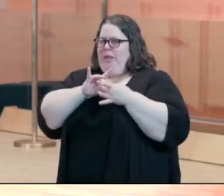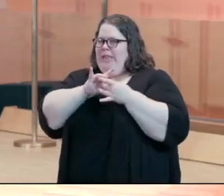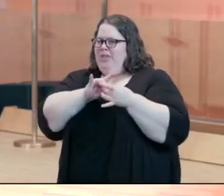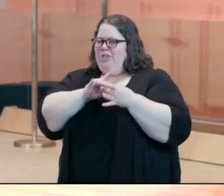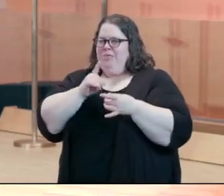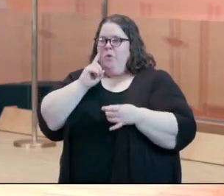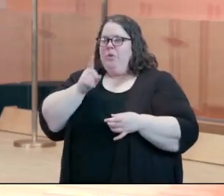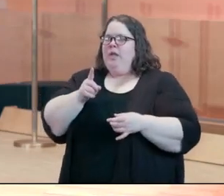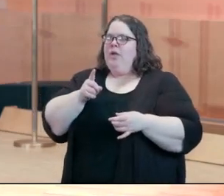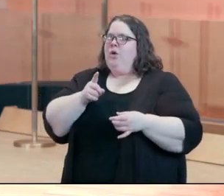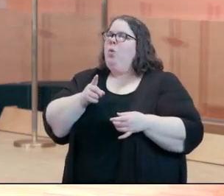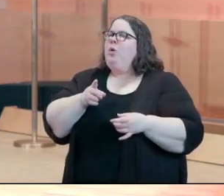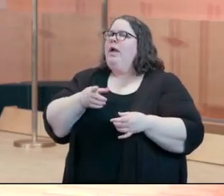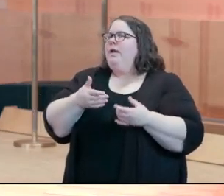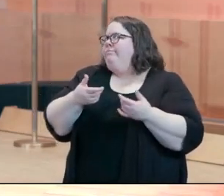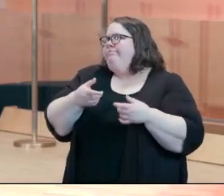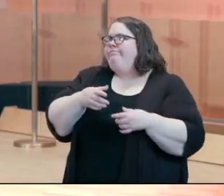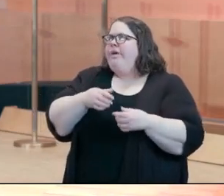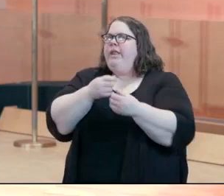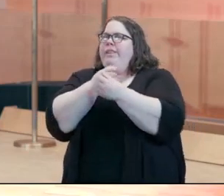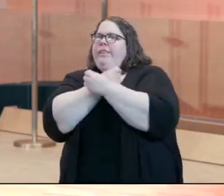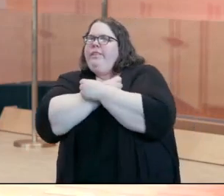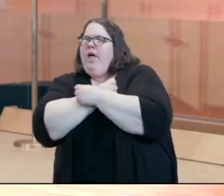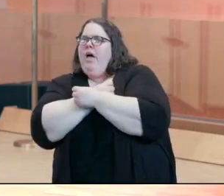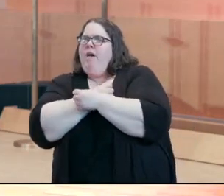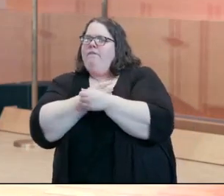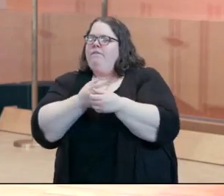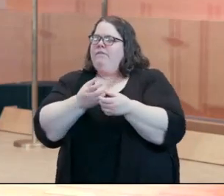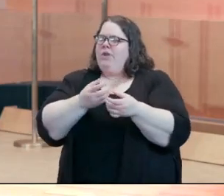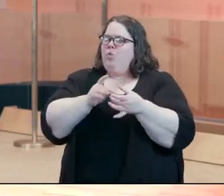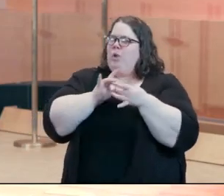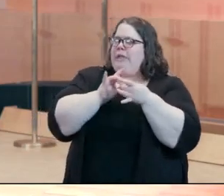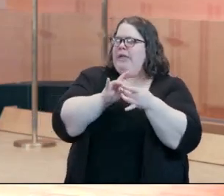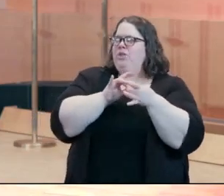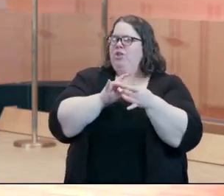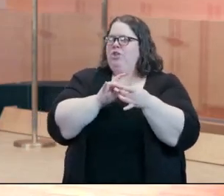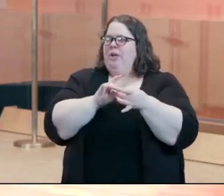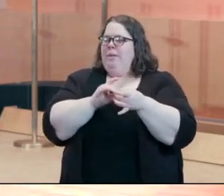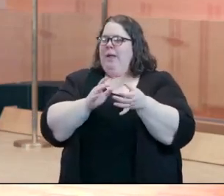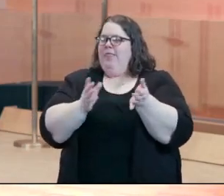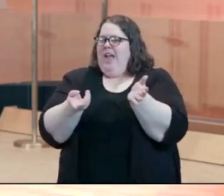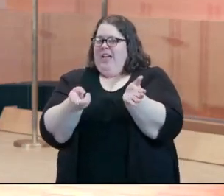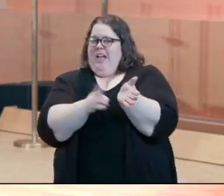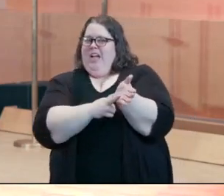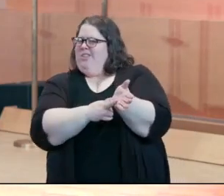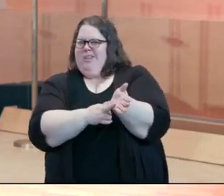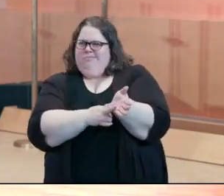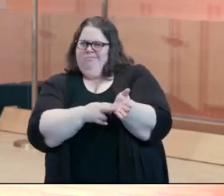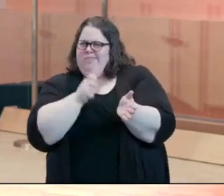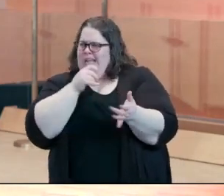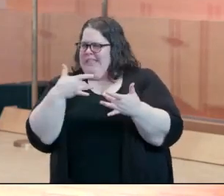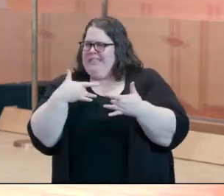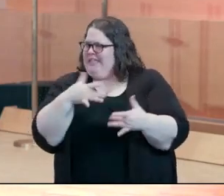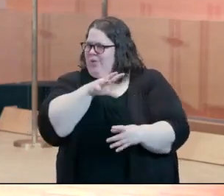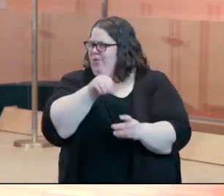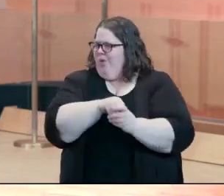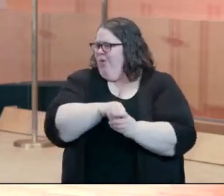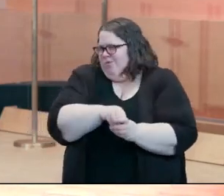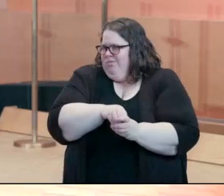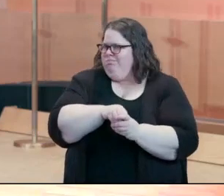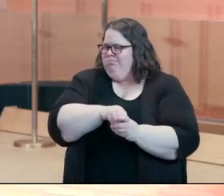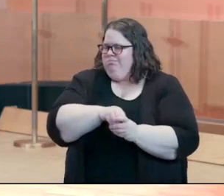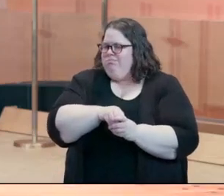view love and relationships mixed in with contracts, especially in our culture today. Our culture tends to